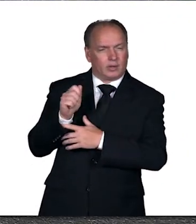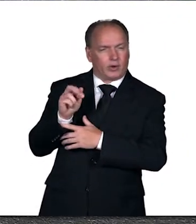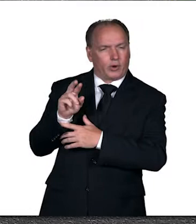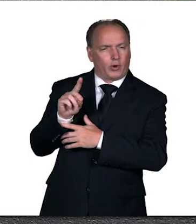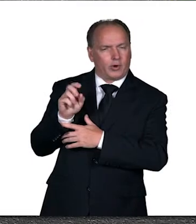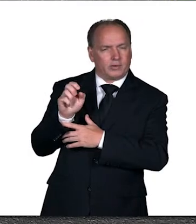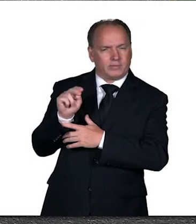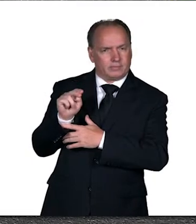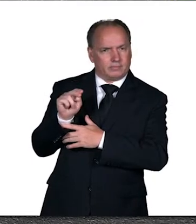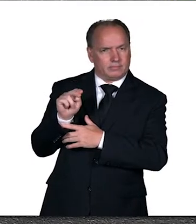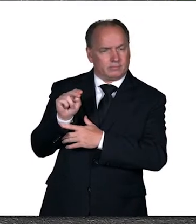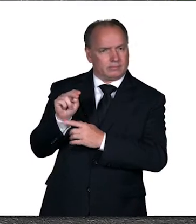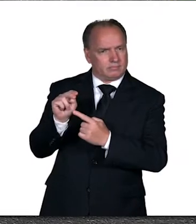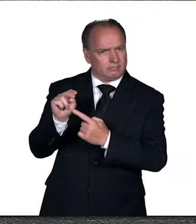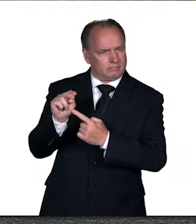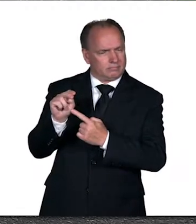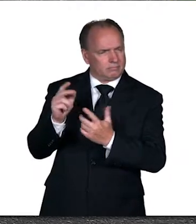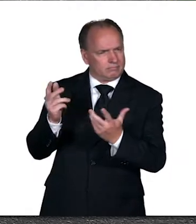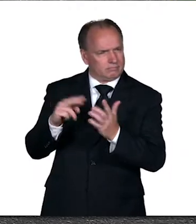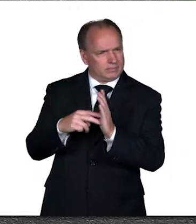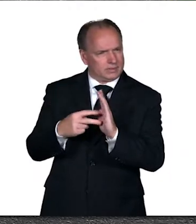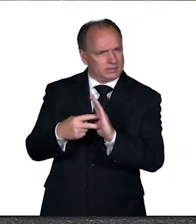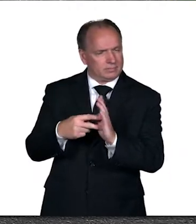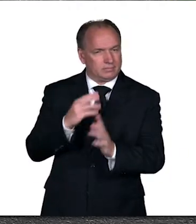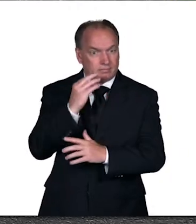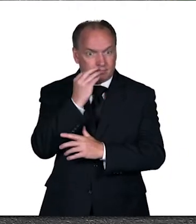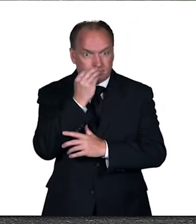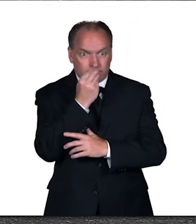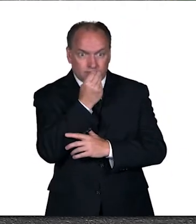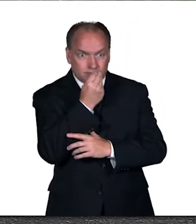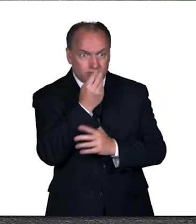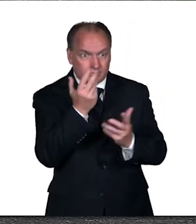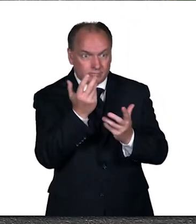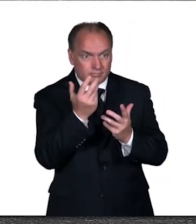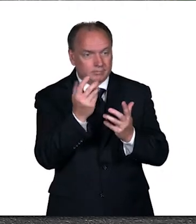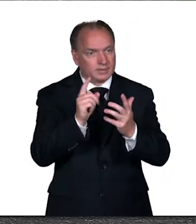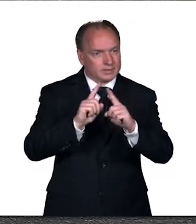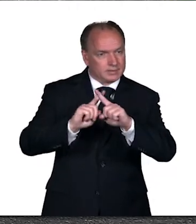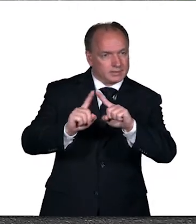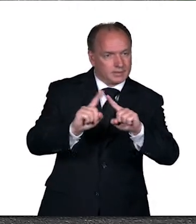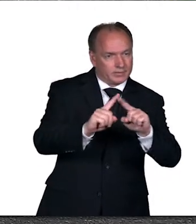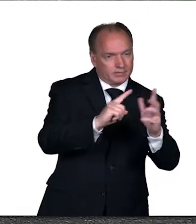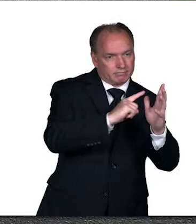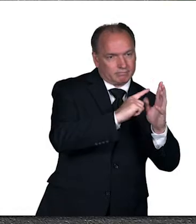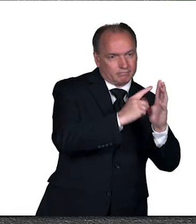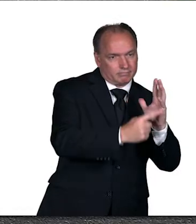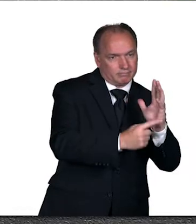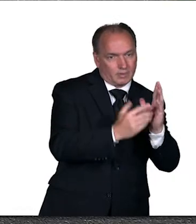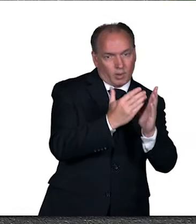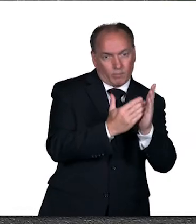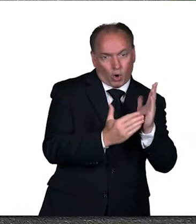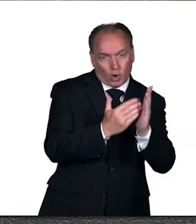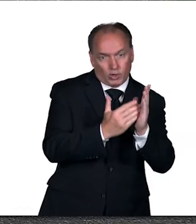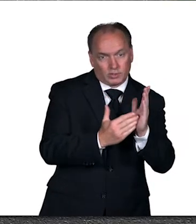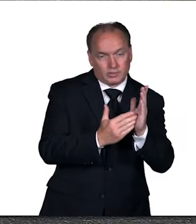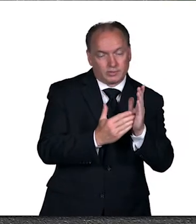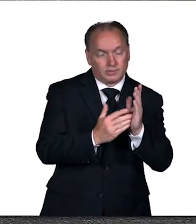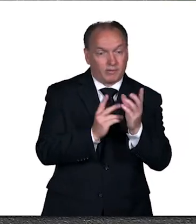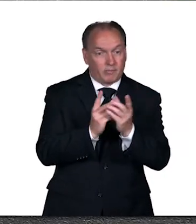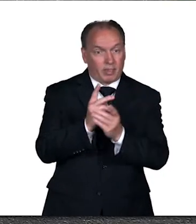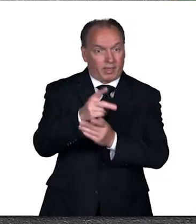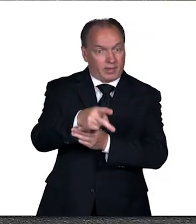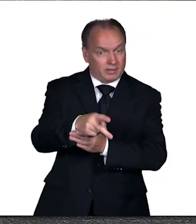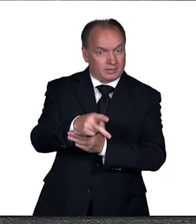more specifically, we are going to observe the different parts of plants